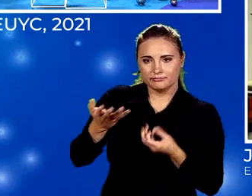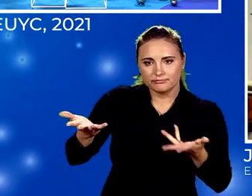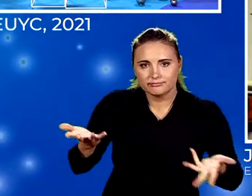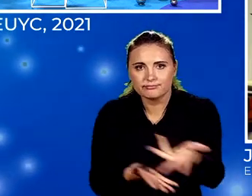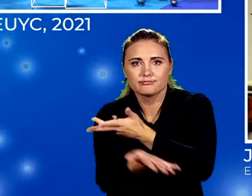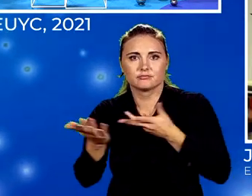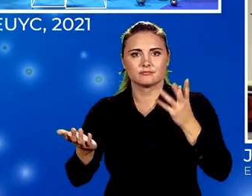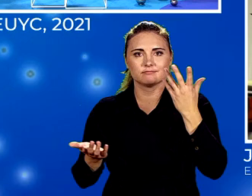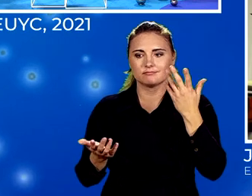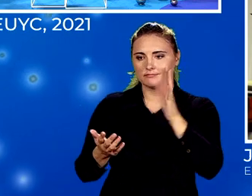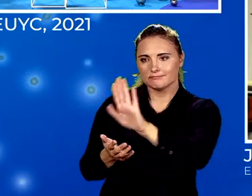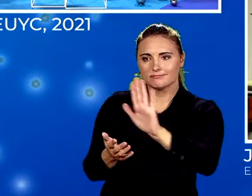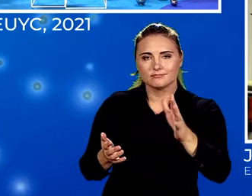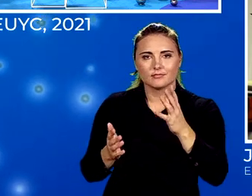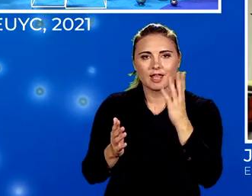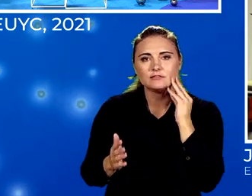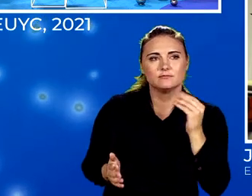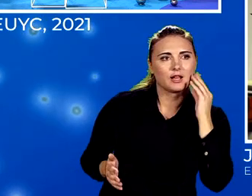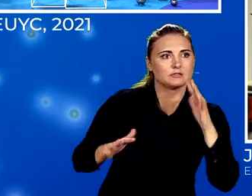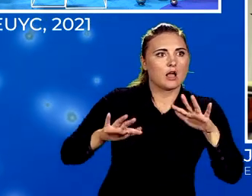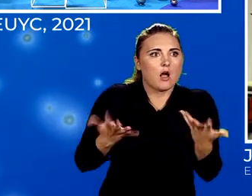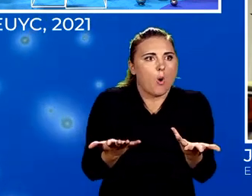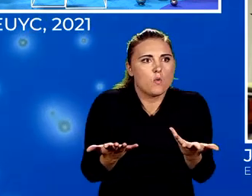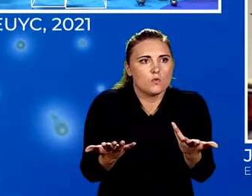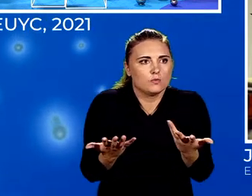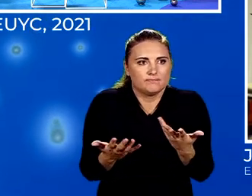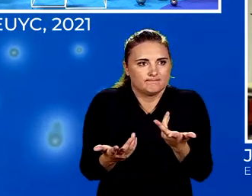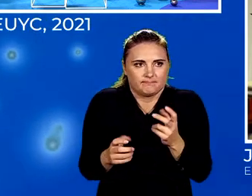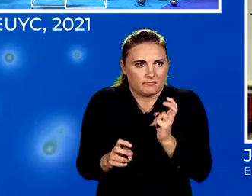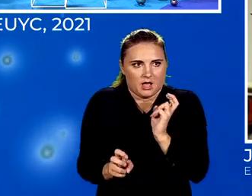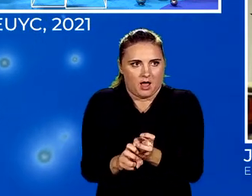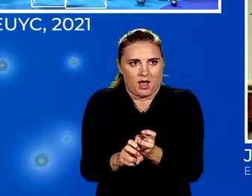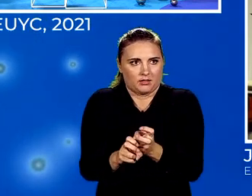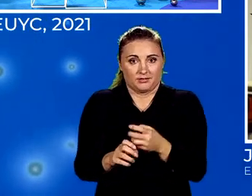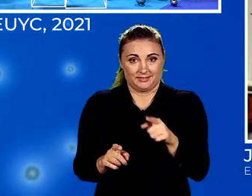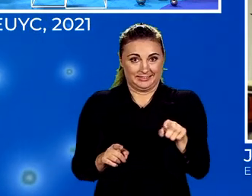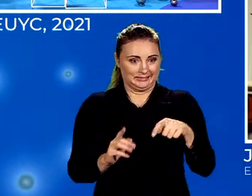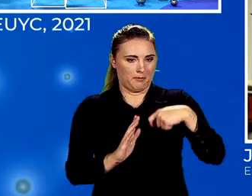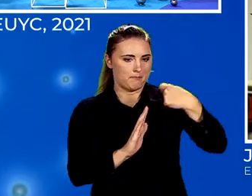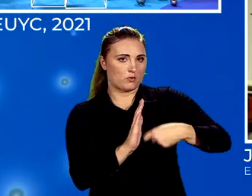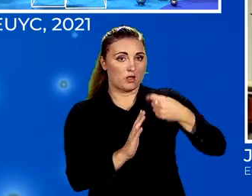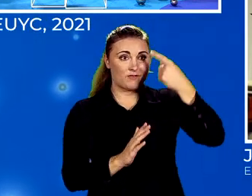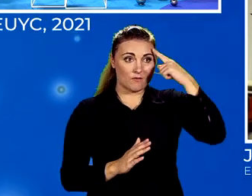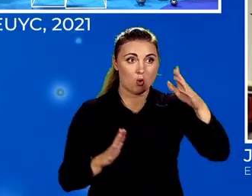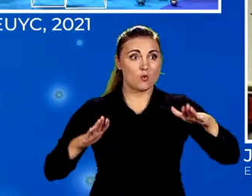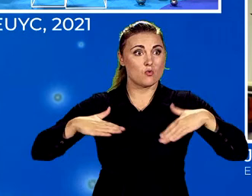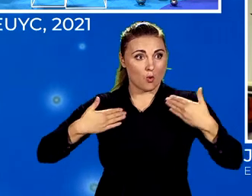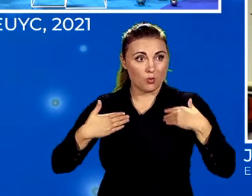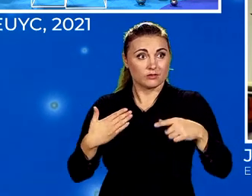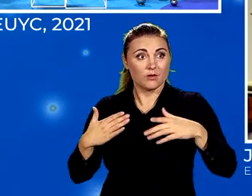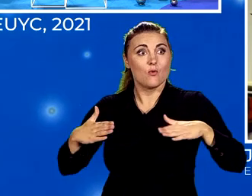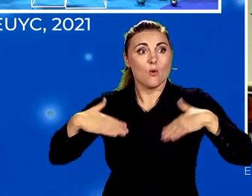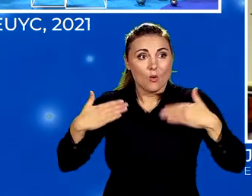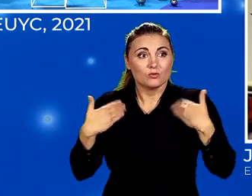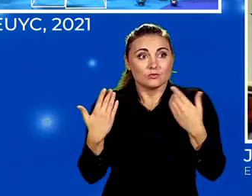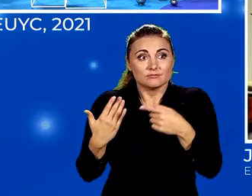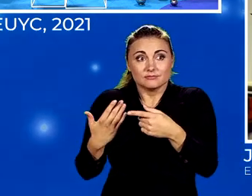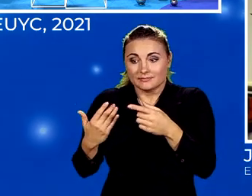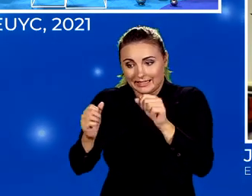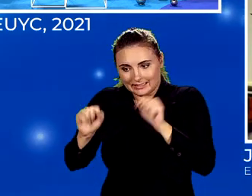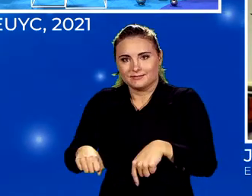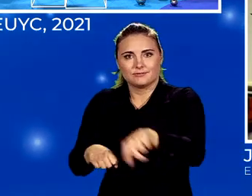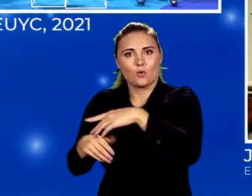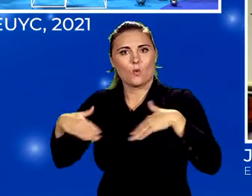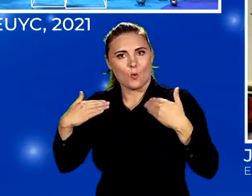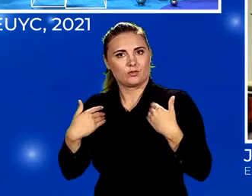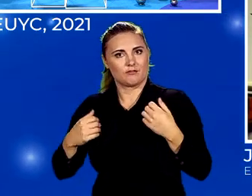is a project for young people created by young people to make sure that our ideas are listened to where decisions are made and to